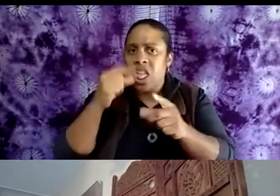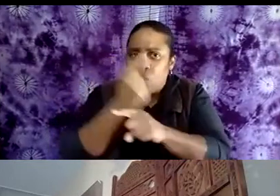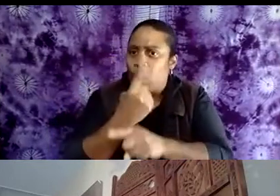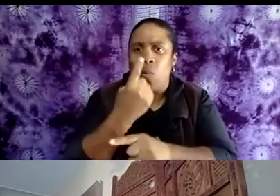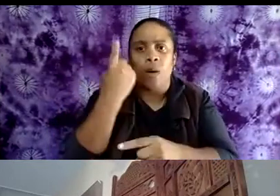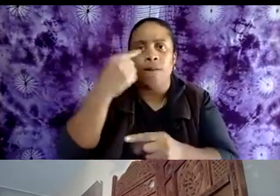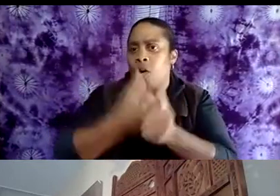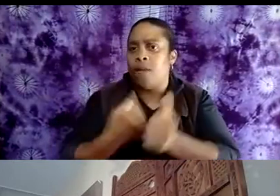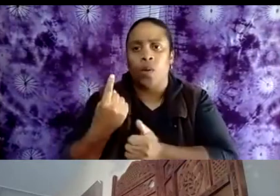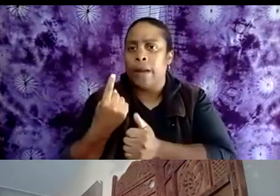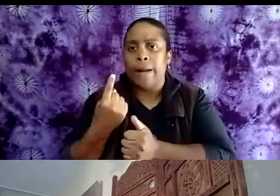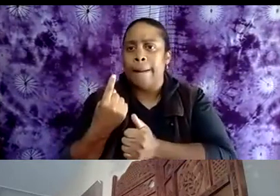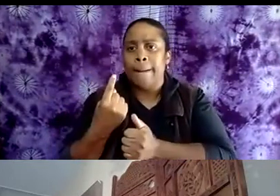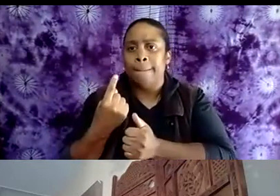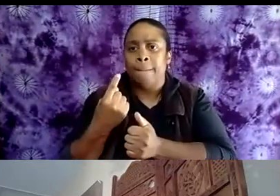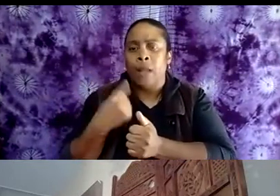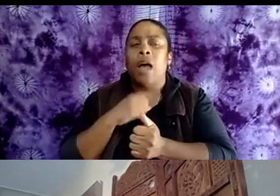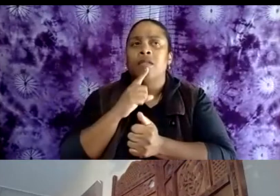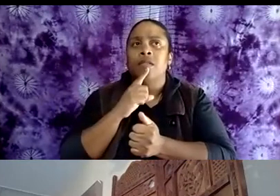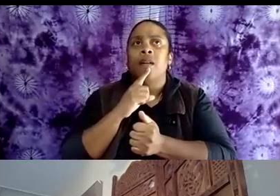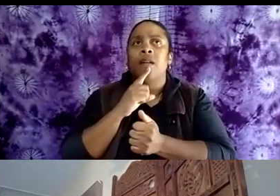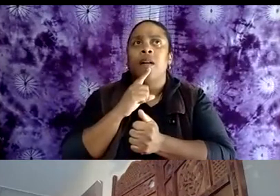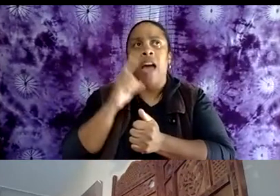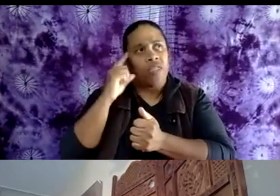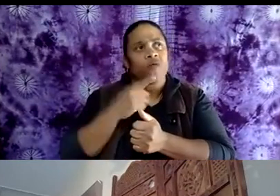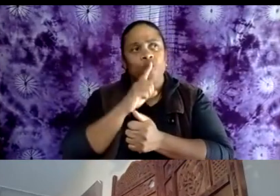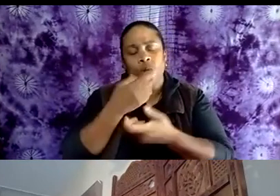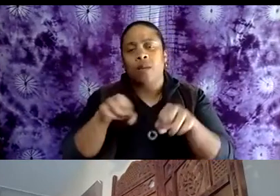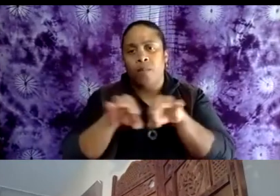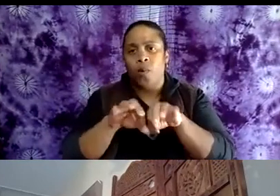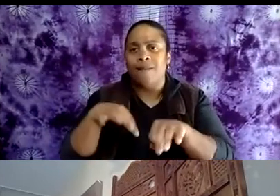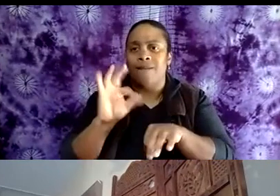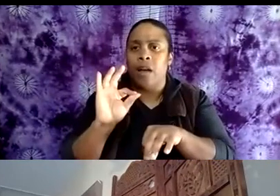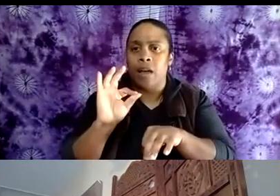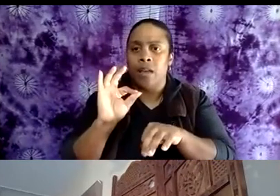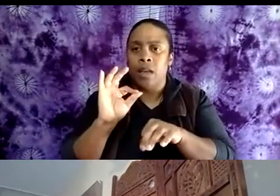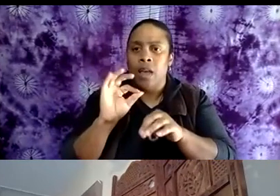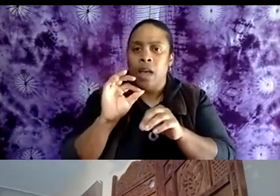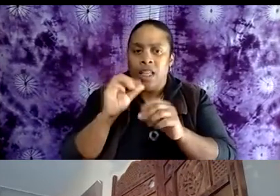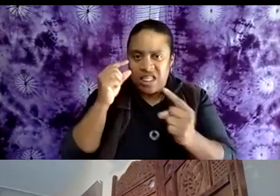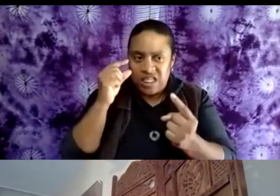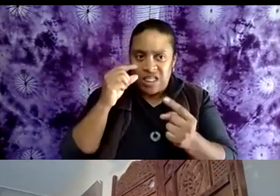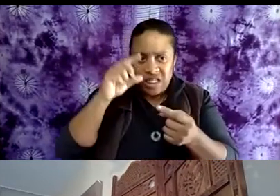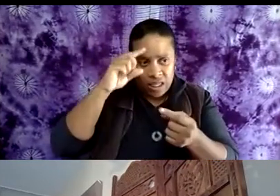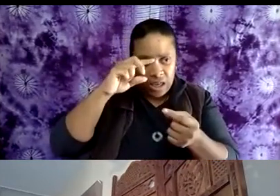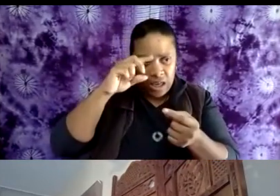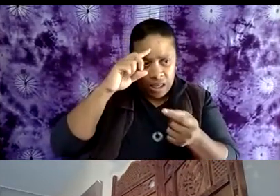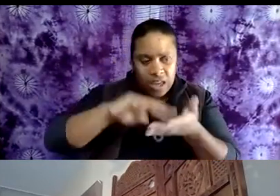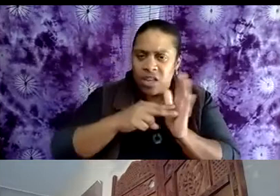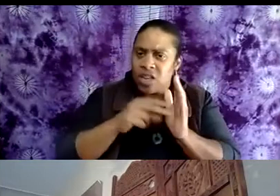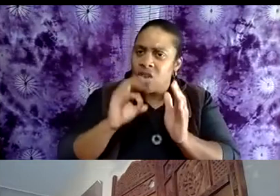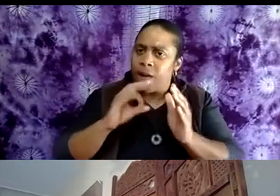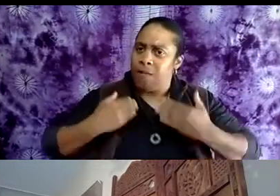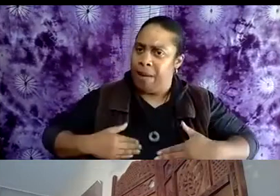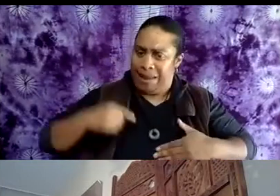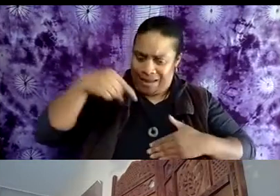everyone. It's important, I think, to find the intention that can be embodied at this time. So if I have this story about myself and I know I want to head